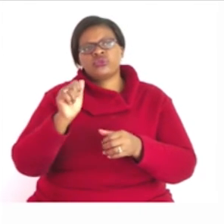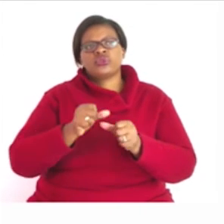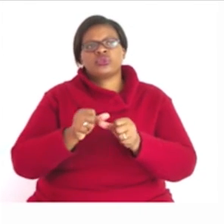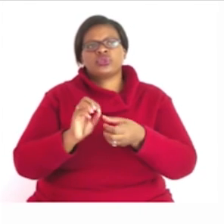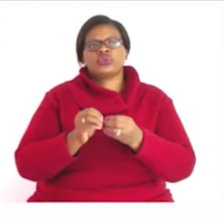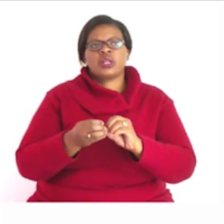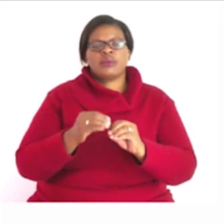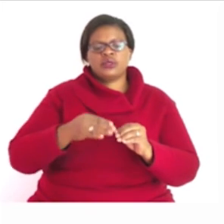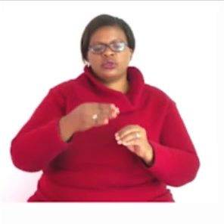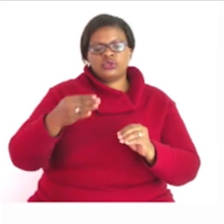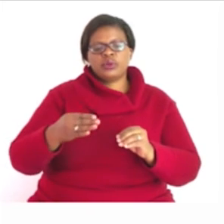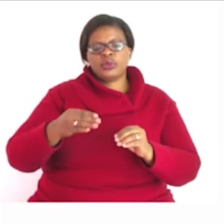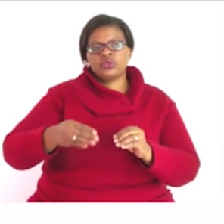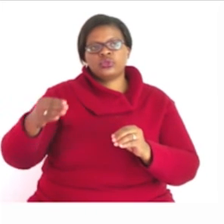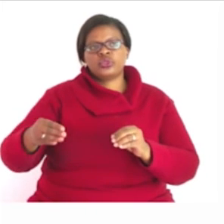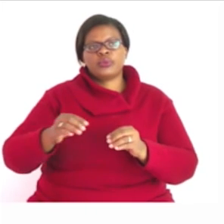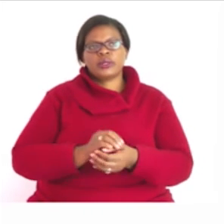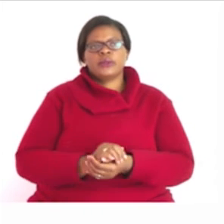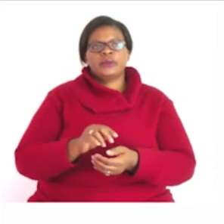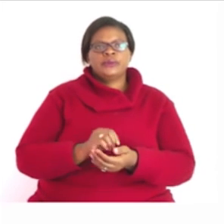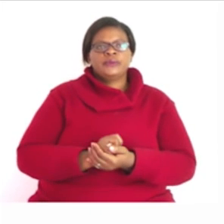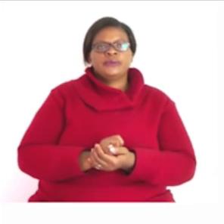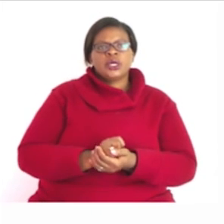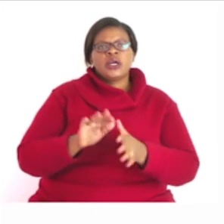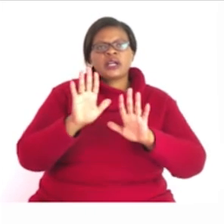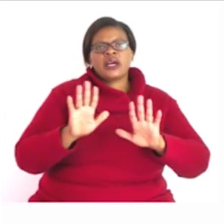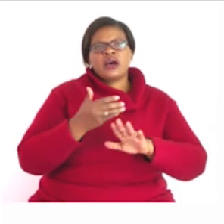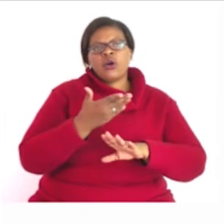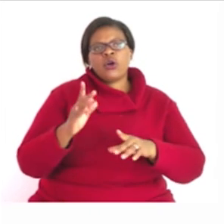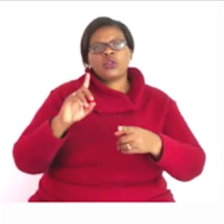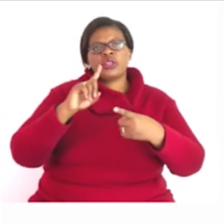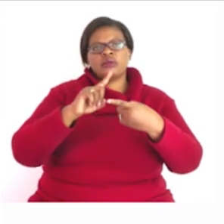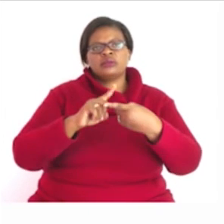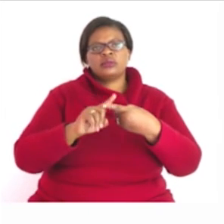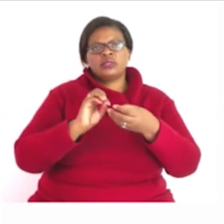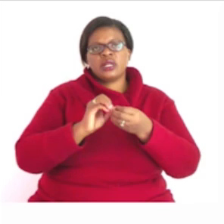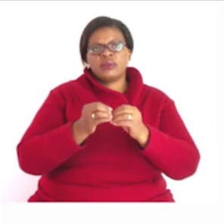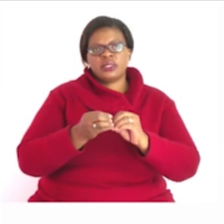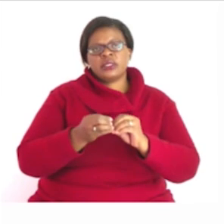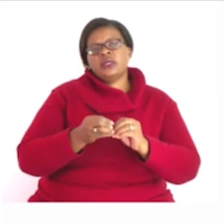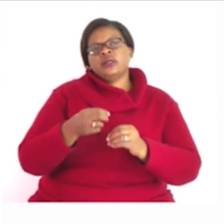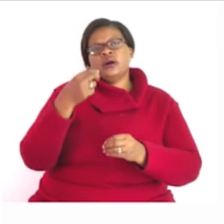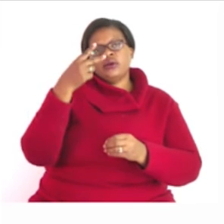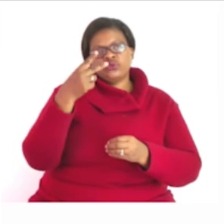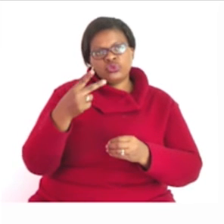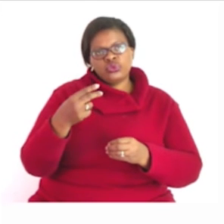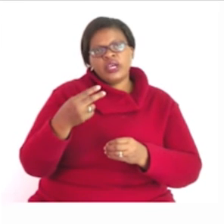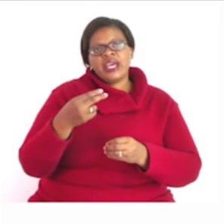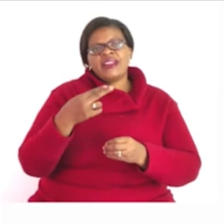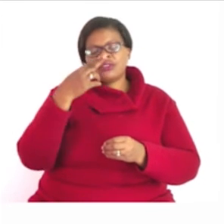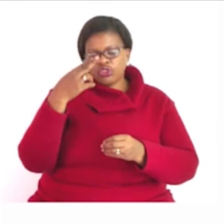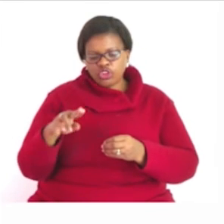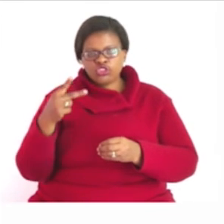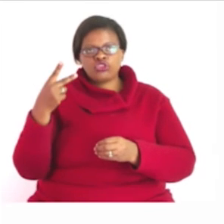okay? So color in all the multiples of 2 except 2. And